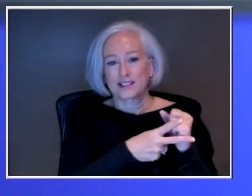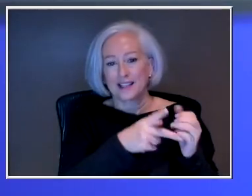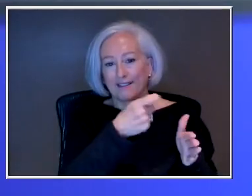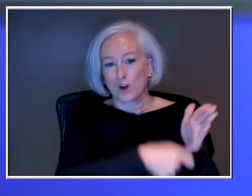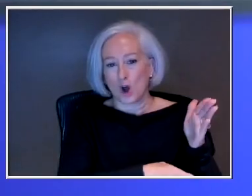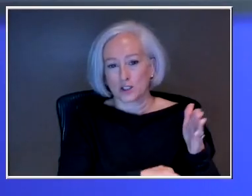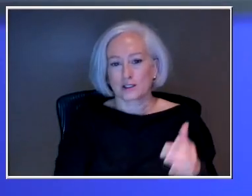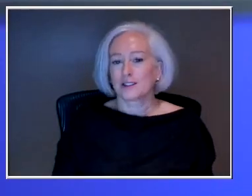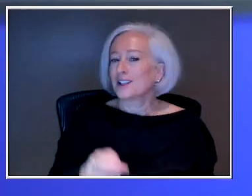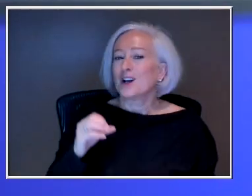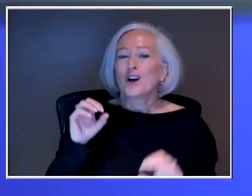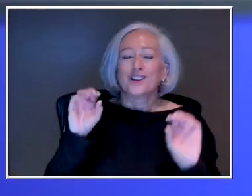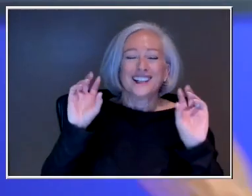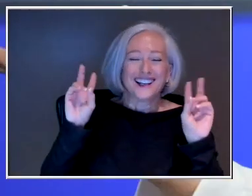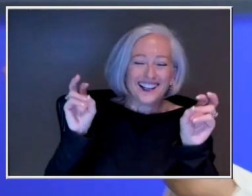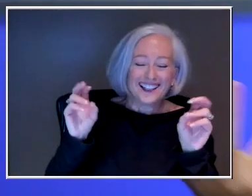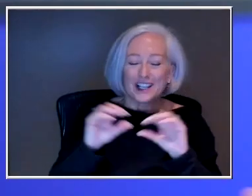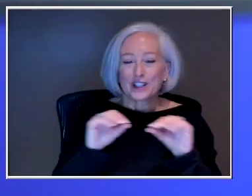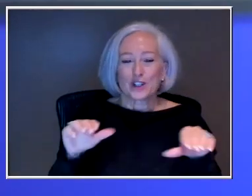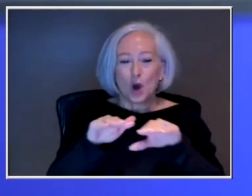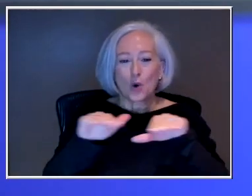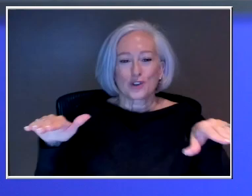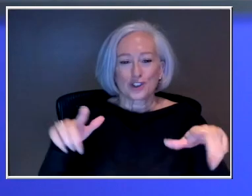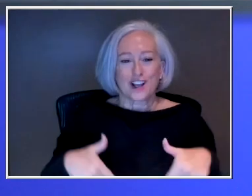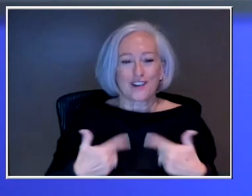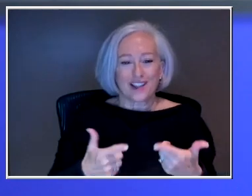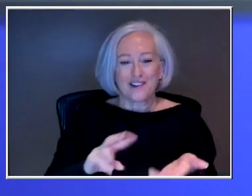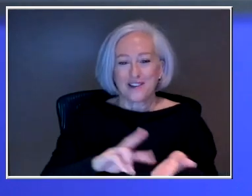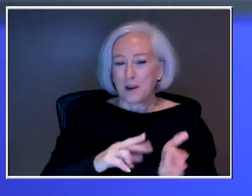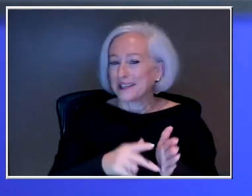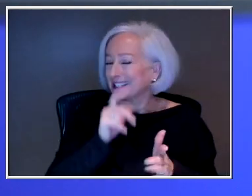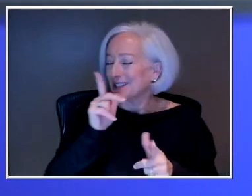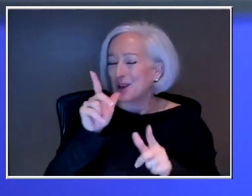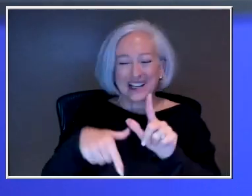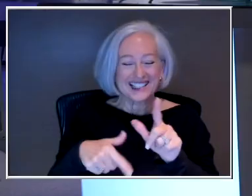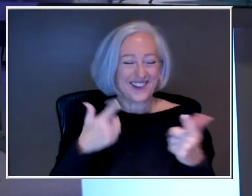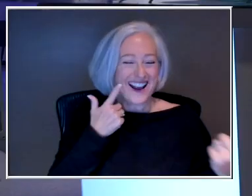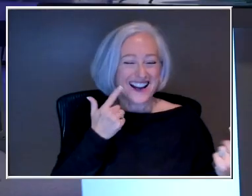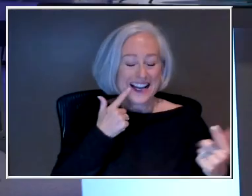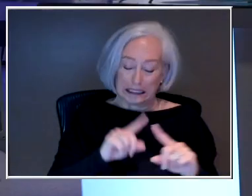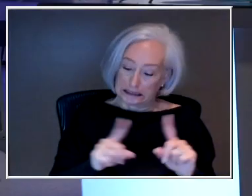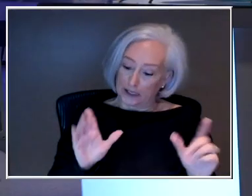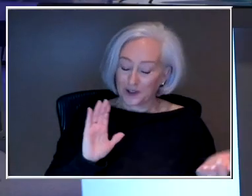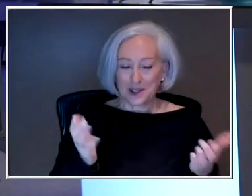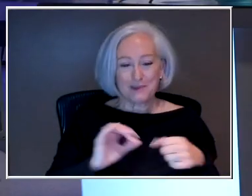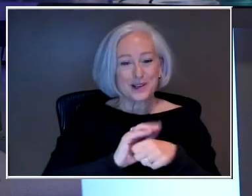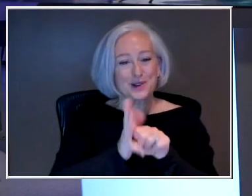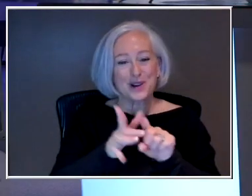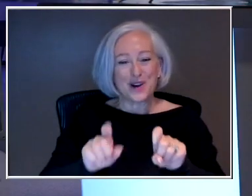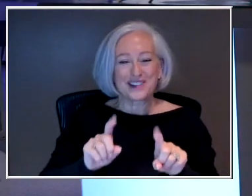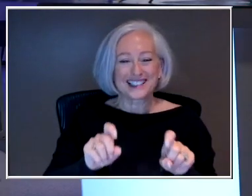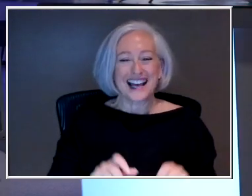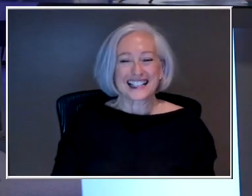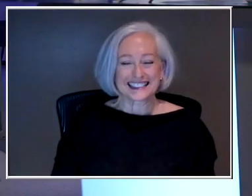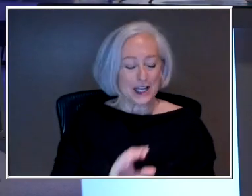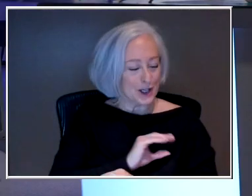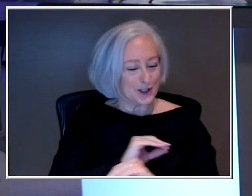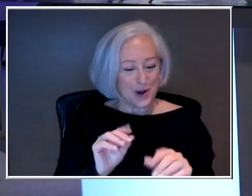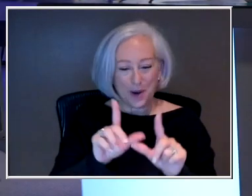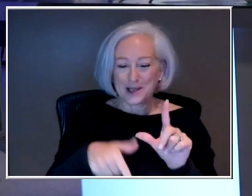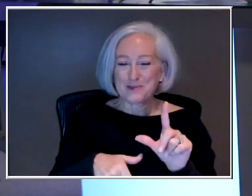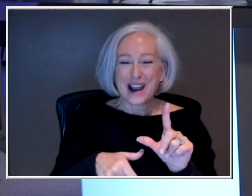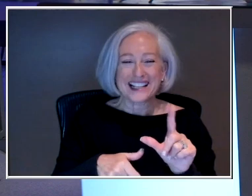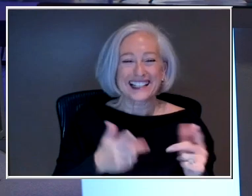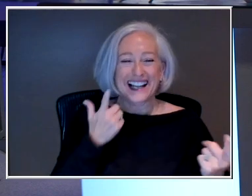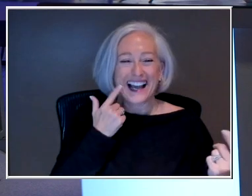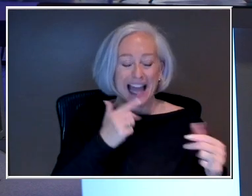shelf life. They do not expire. So different than a COVID test. Exactly. There. That's what we like to see. No expiration Eggs date. are better than COVID. No. But how is